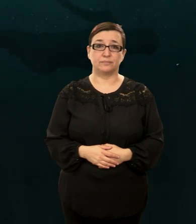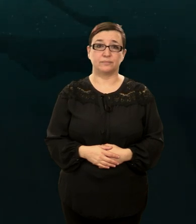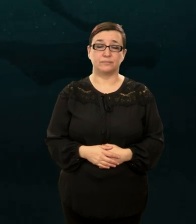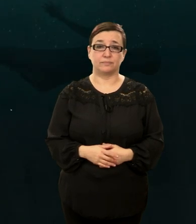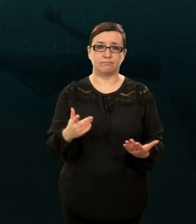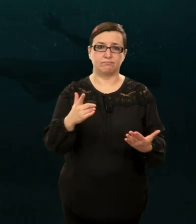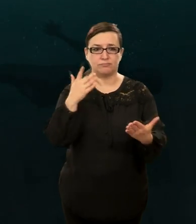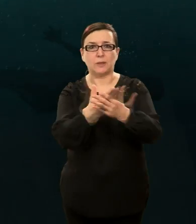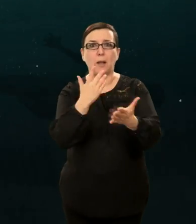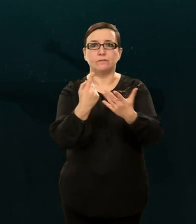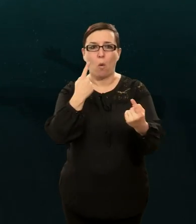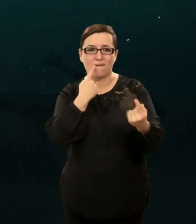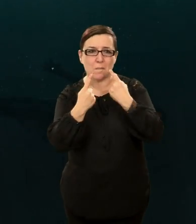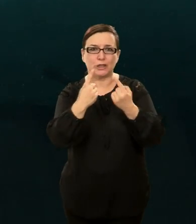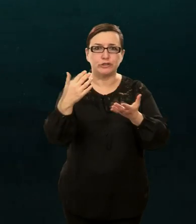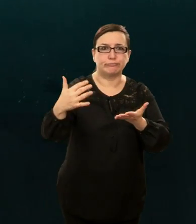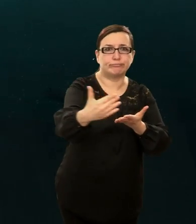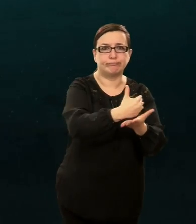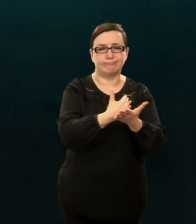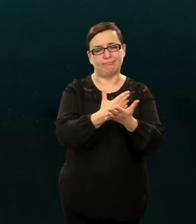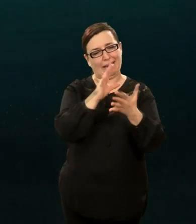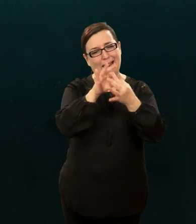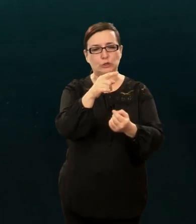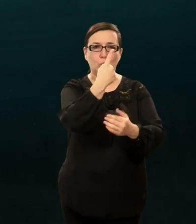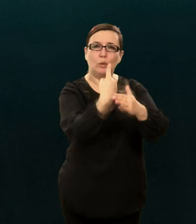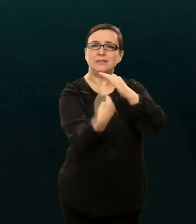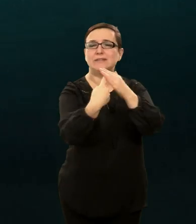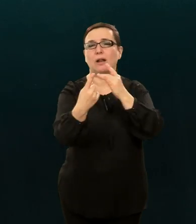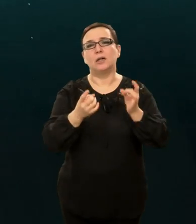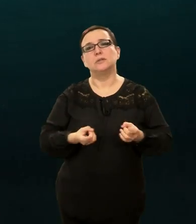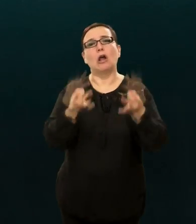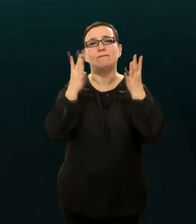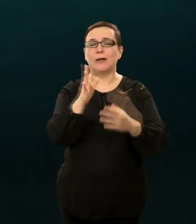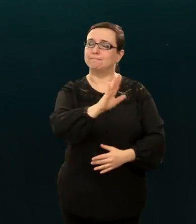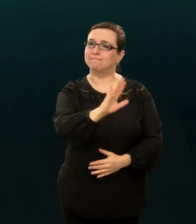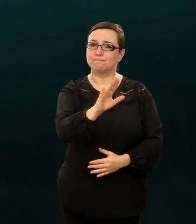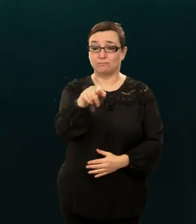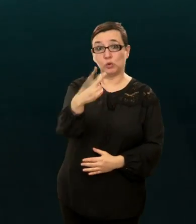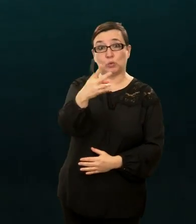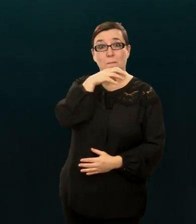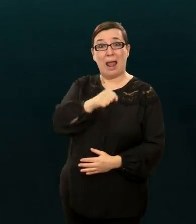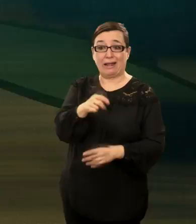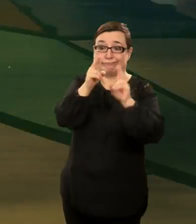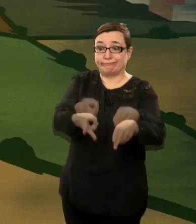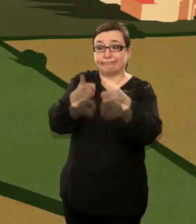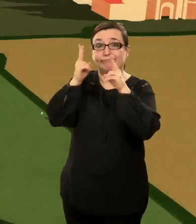The demand for intelligence was never more closely linked to individual sacrifice, but the two men did not die in